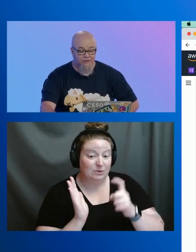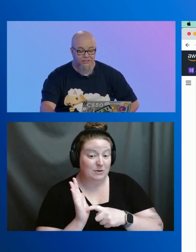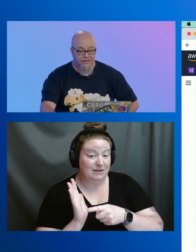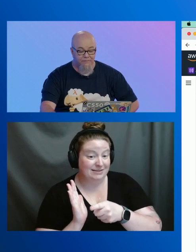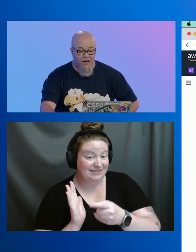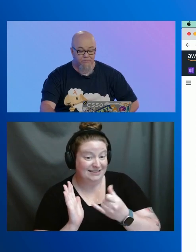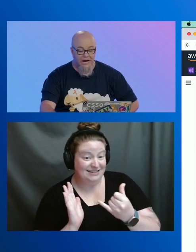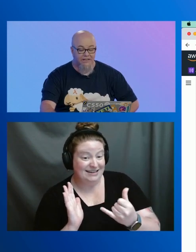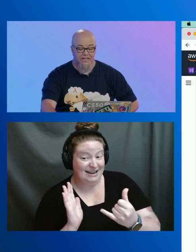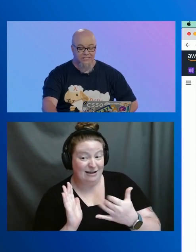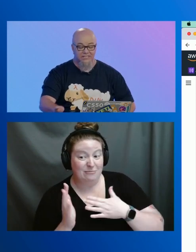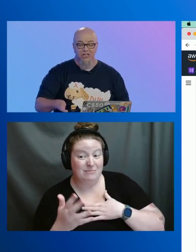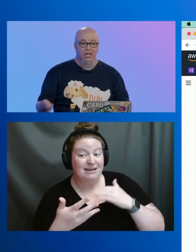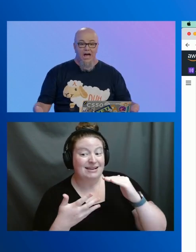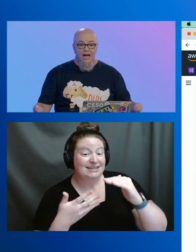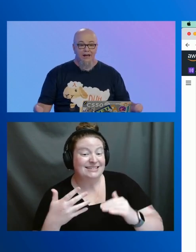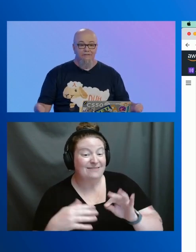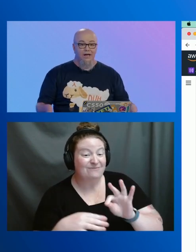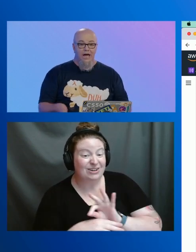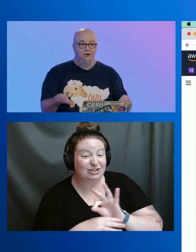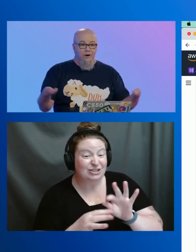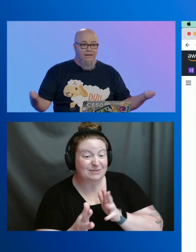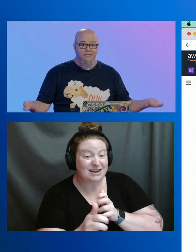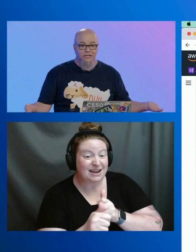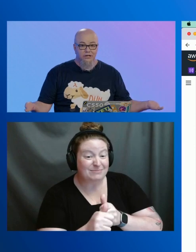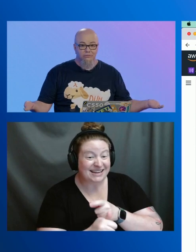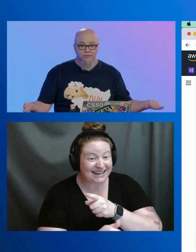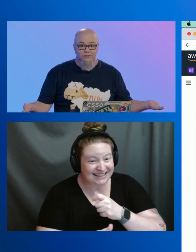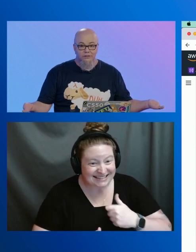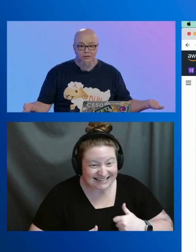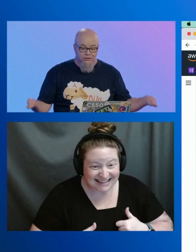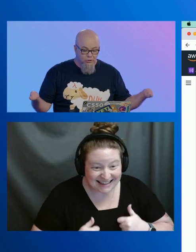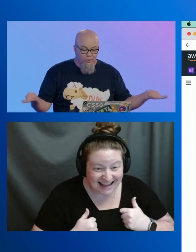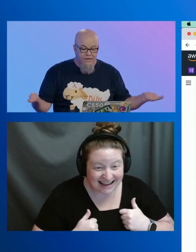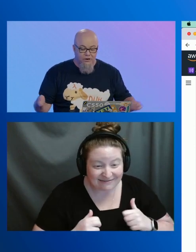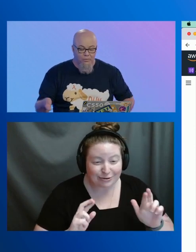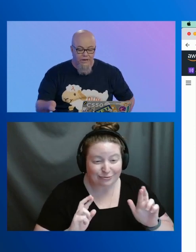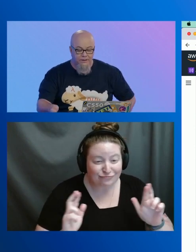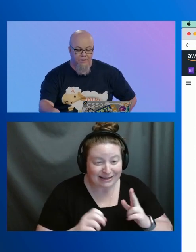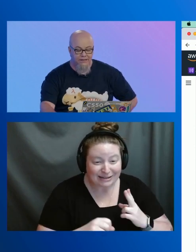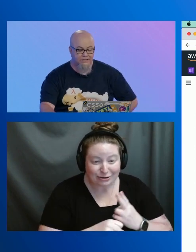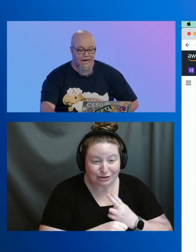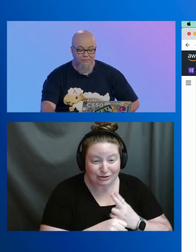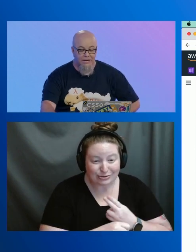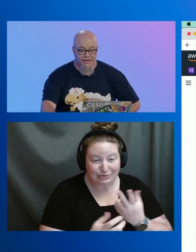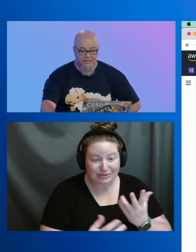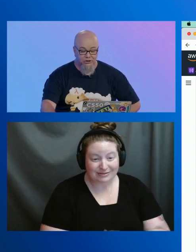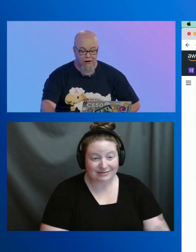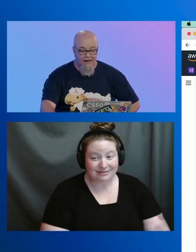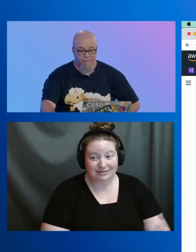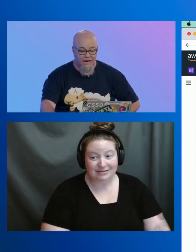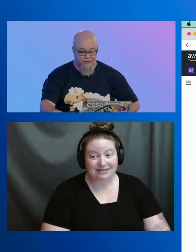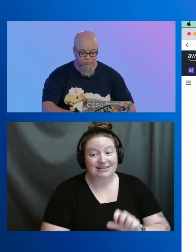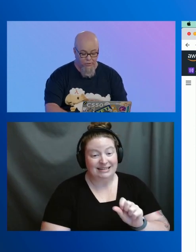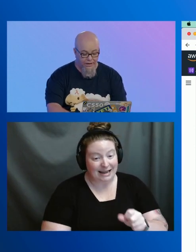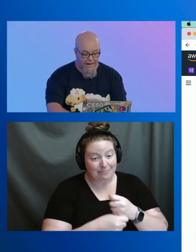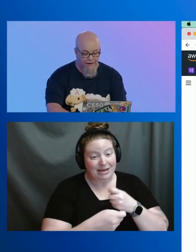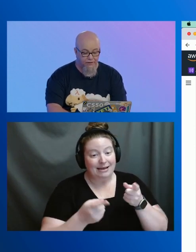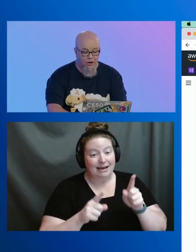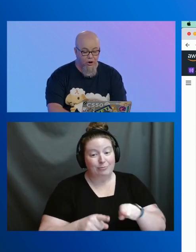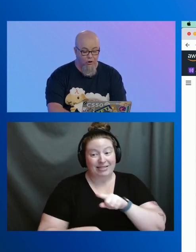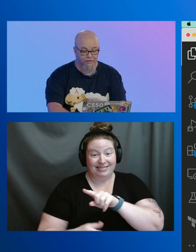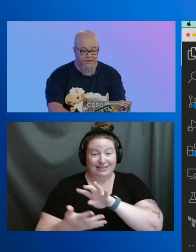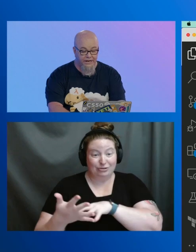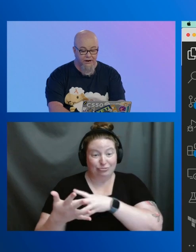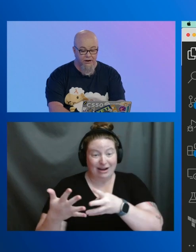step functions have been updated. This is live and ready to use. So we can make this happen, and this graph matches what we